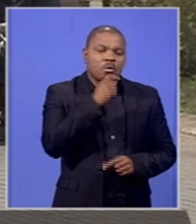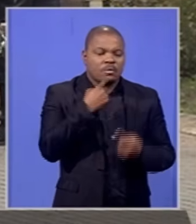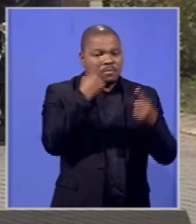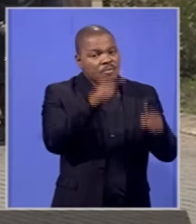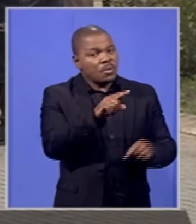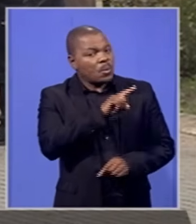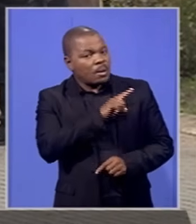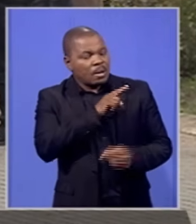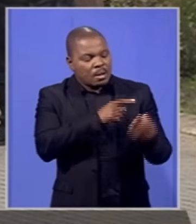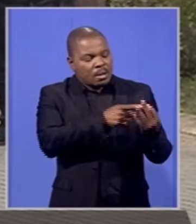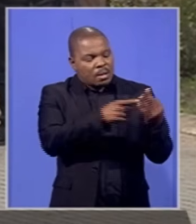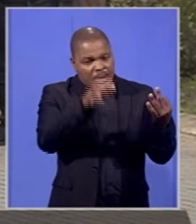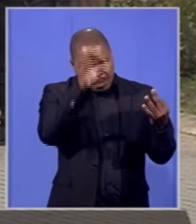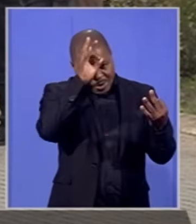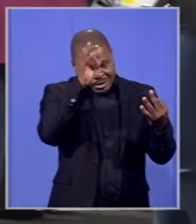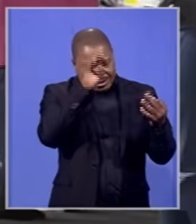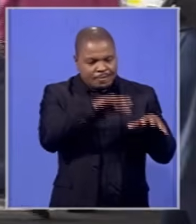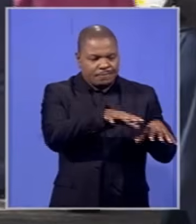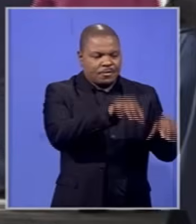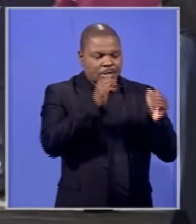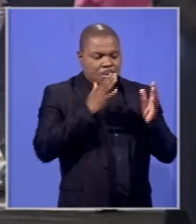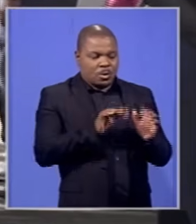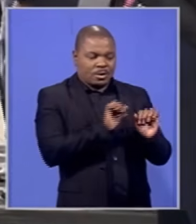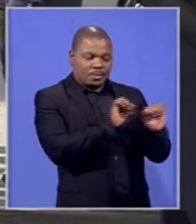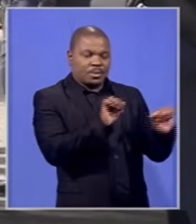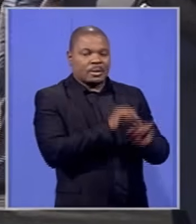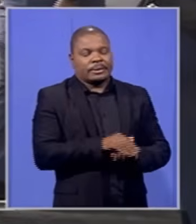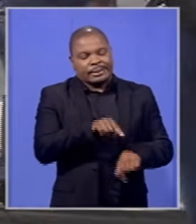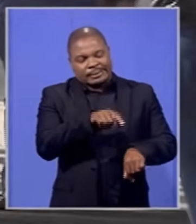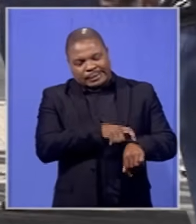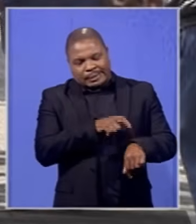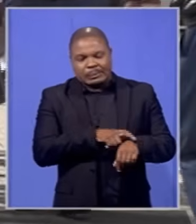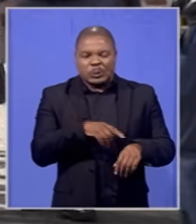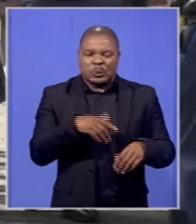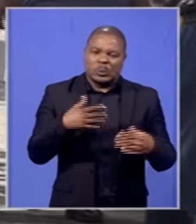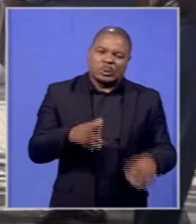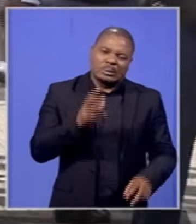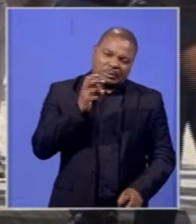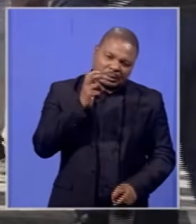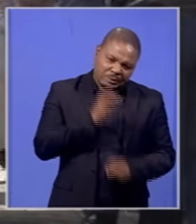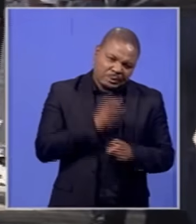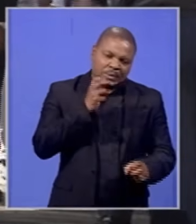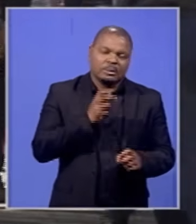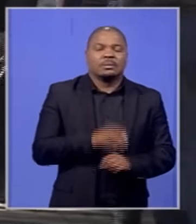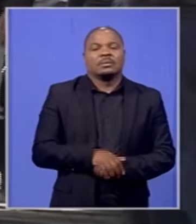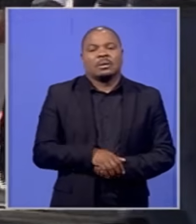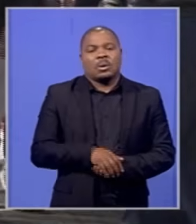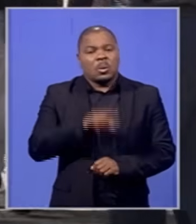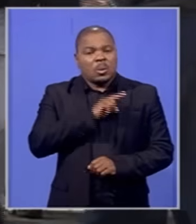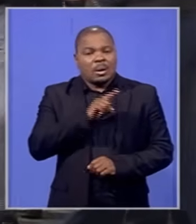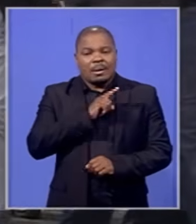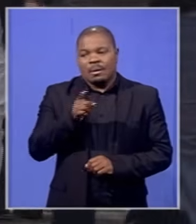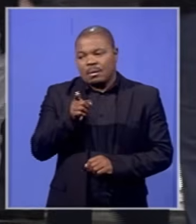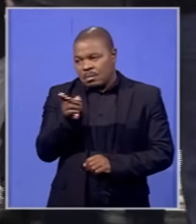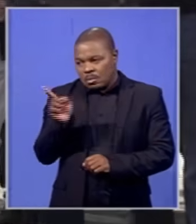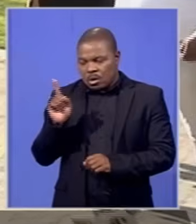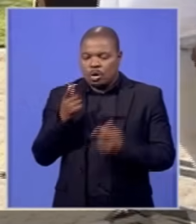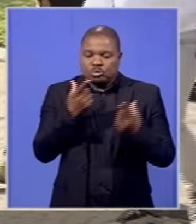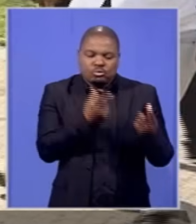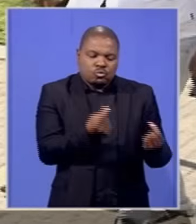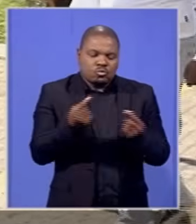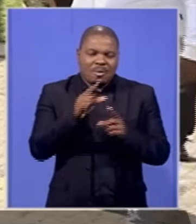ditopo tsa bokonstable ba le bararo. Motsi o bokete go malapa ano ka boraro jaaka a dira metlo ya